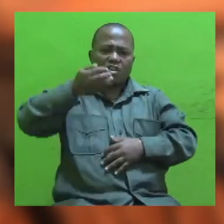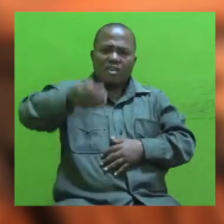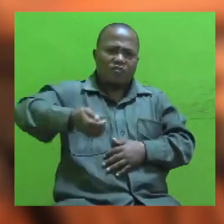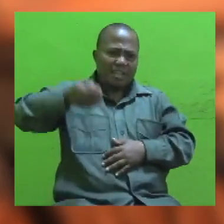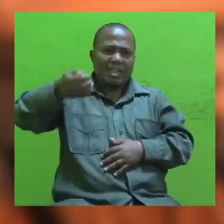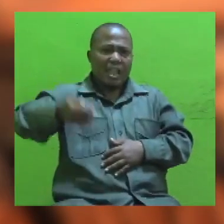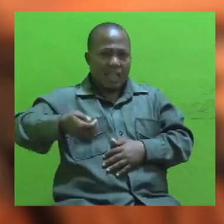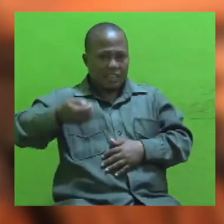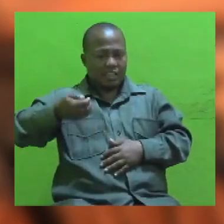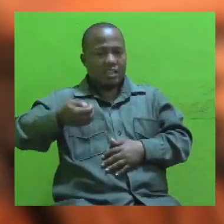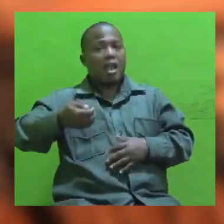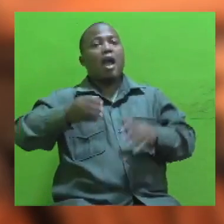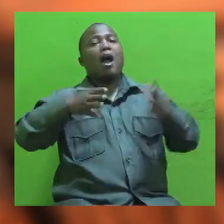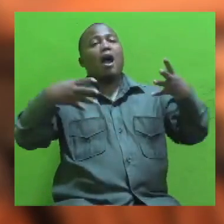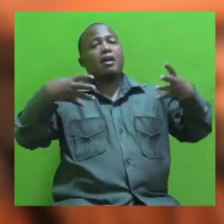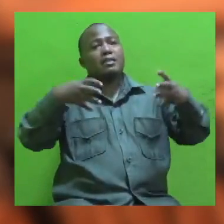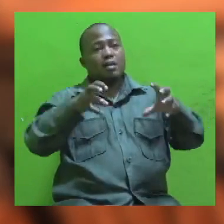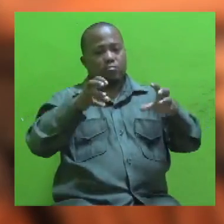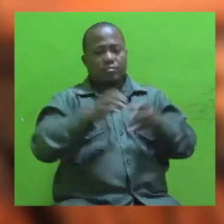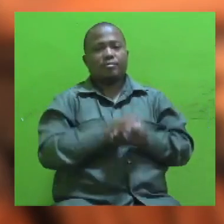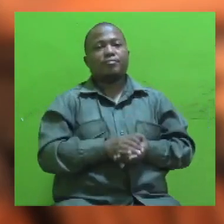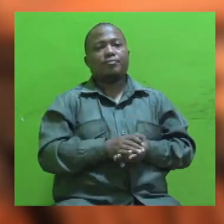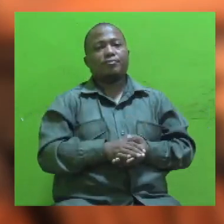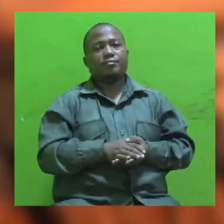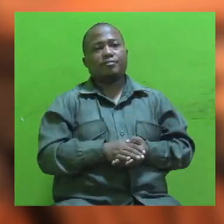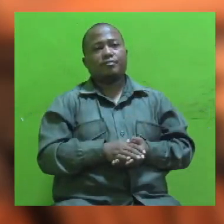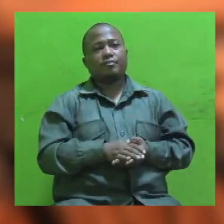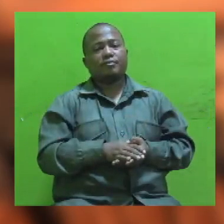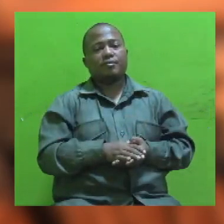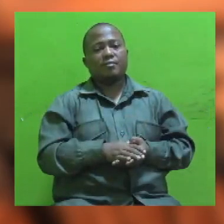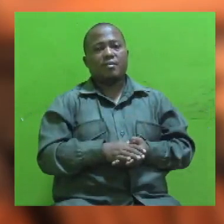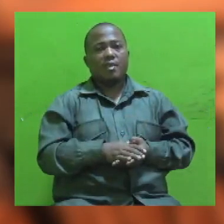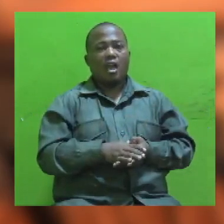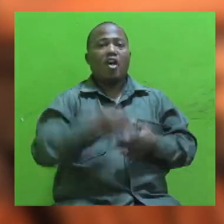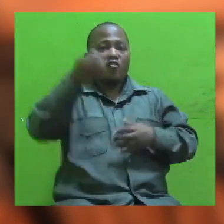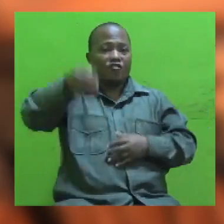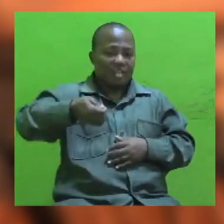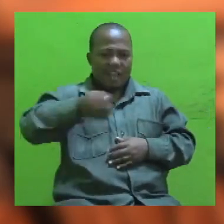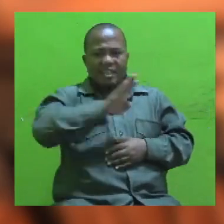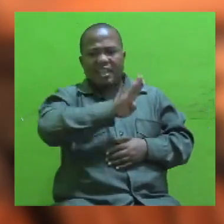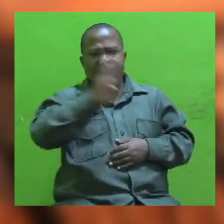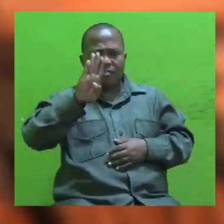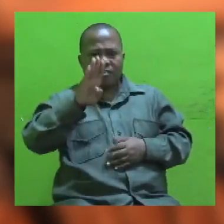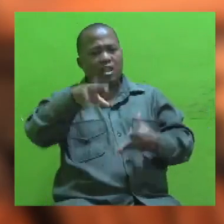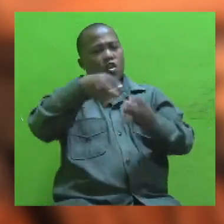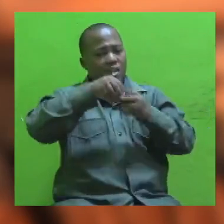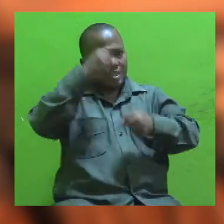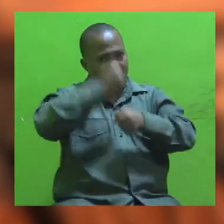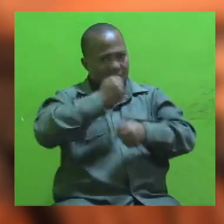assembly. You see village assembly? You see. Village council and its function. We have seen